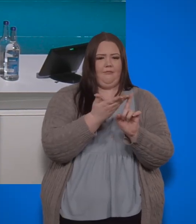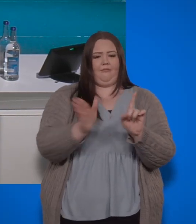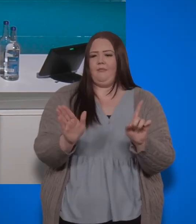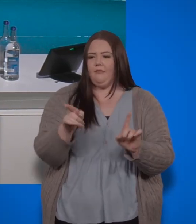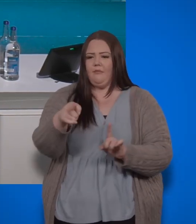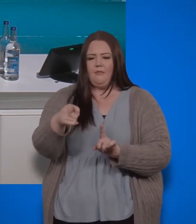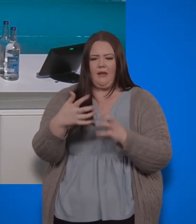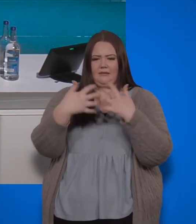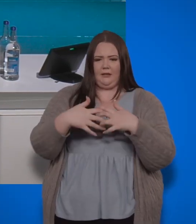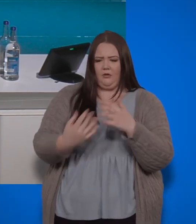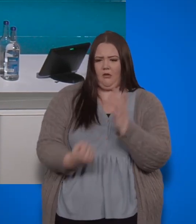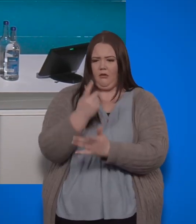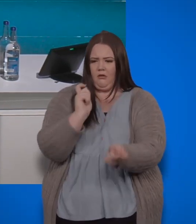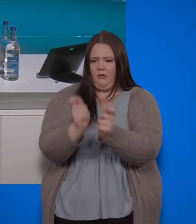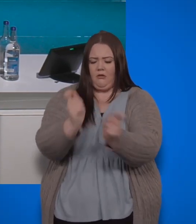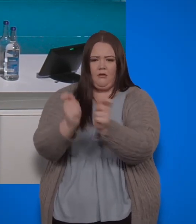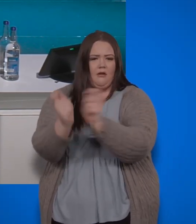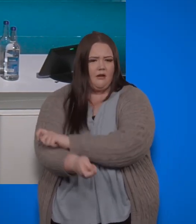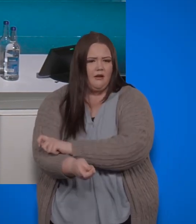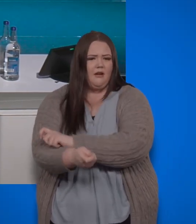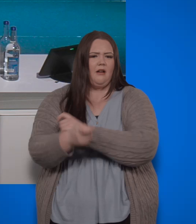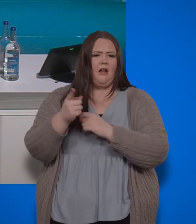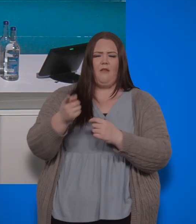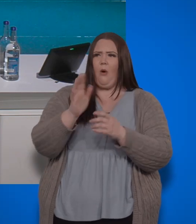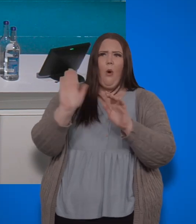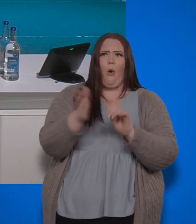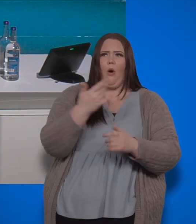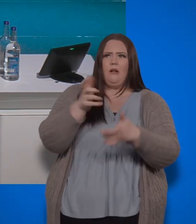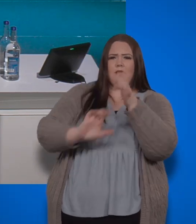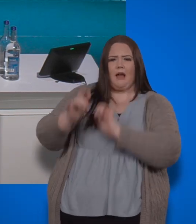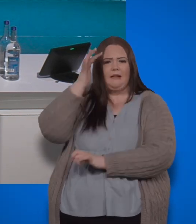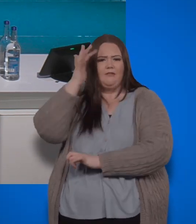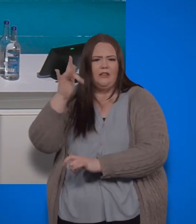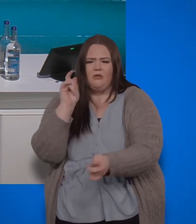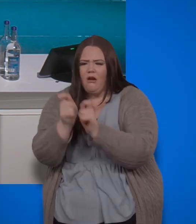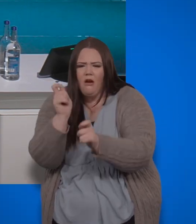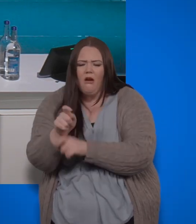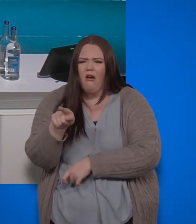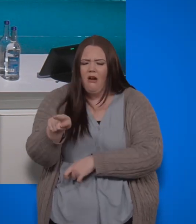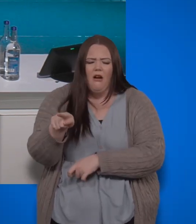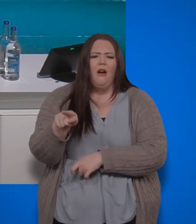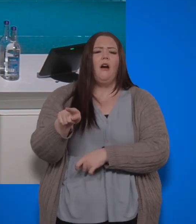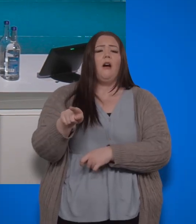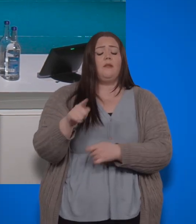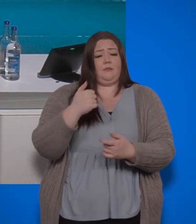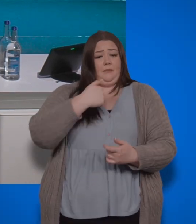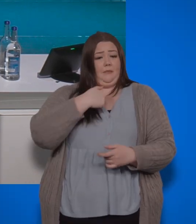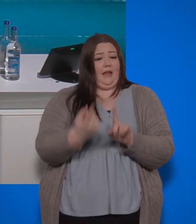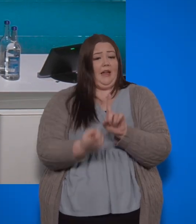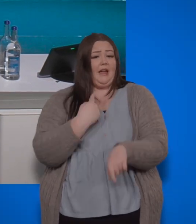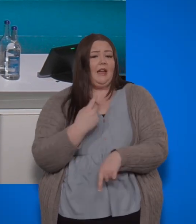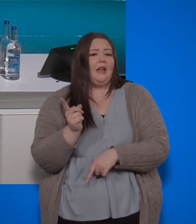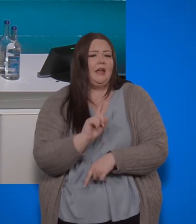this runaway technological changes and with all this science fiction coming true. And I think the answer is